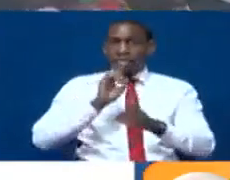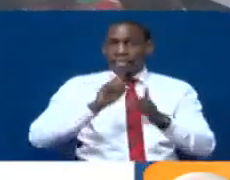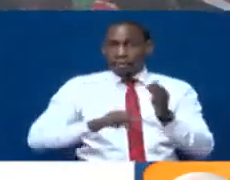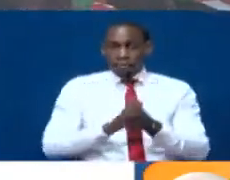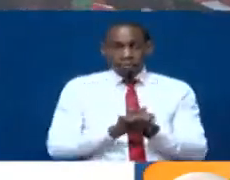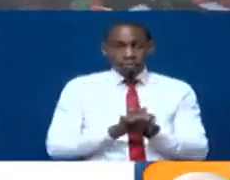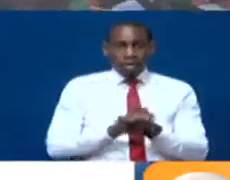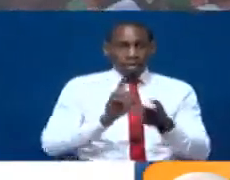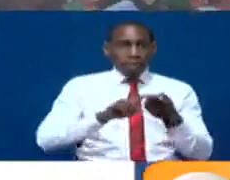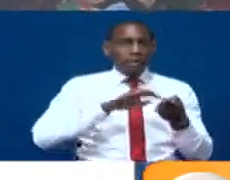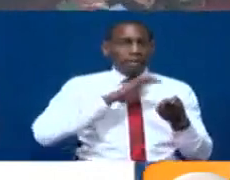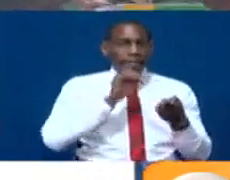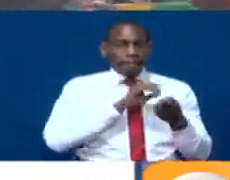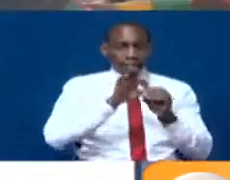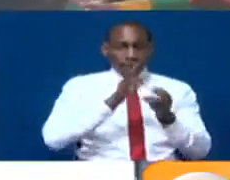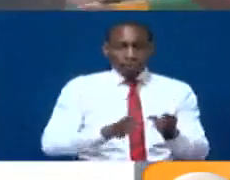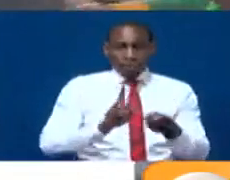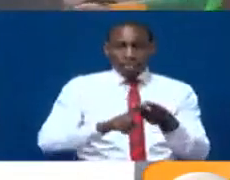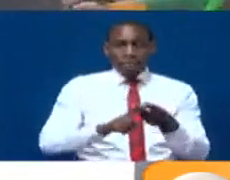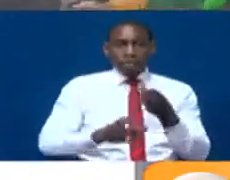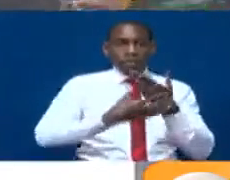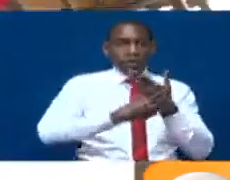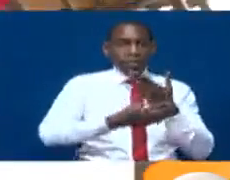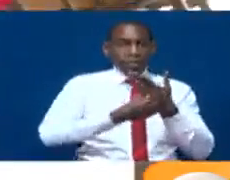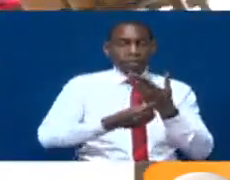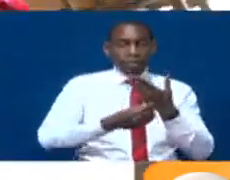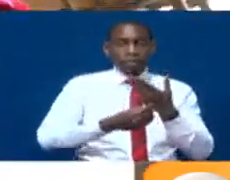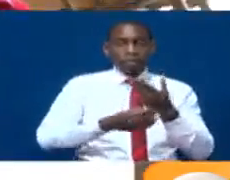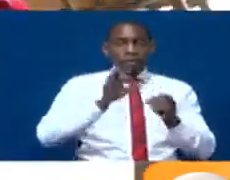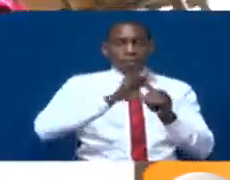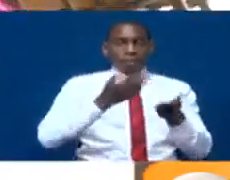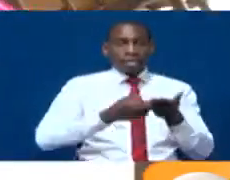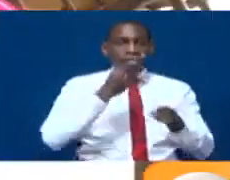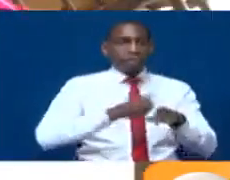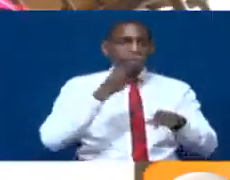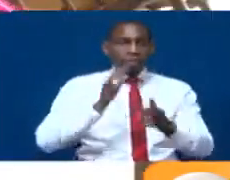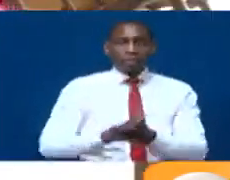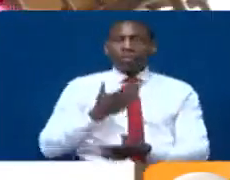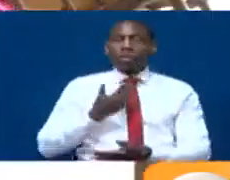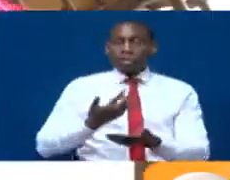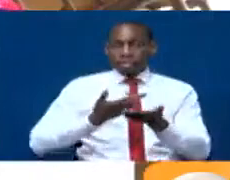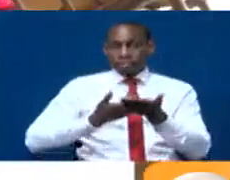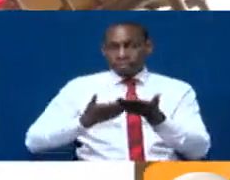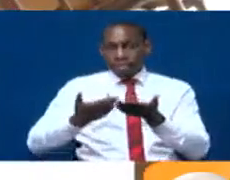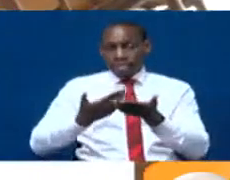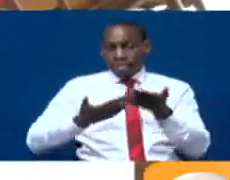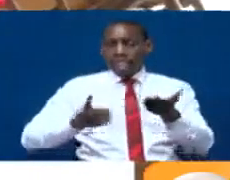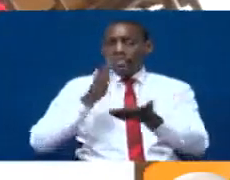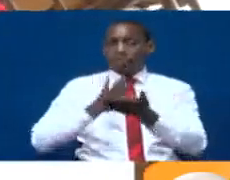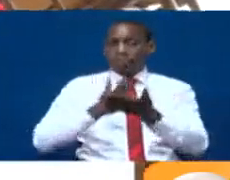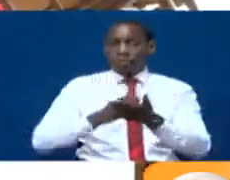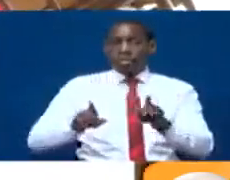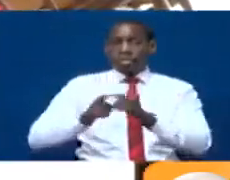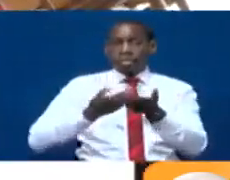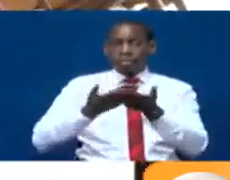says are either dead voters or duplicate voters. Tunataka tukue na register ya ukweli. Register